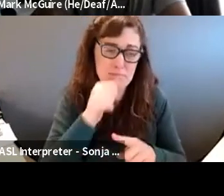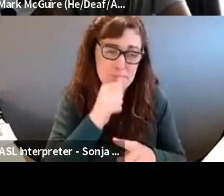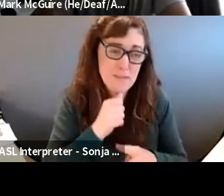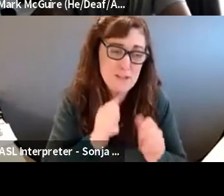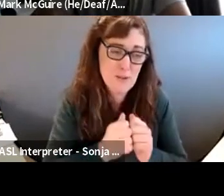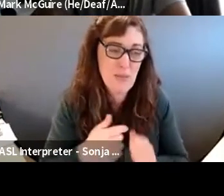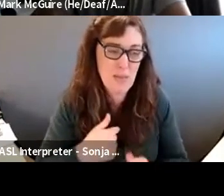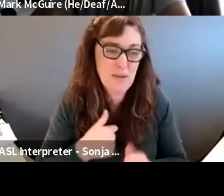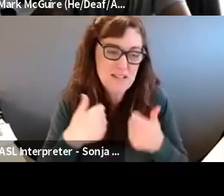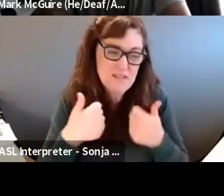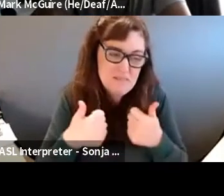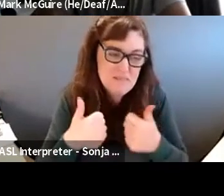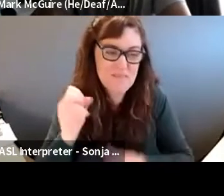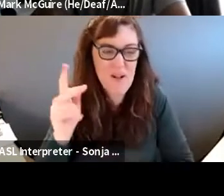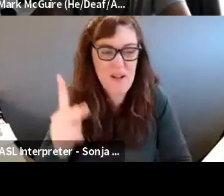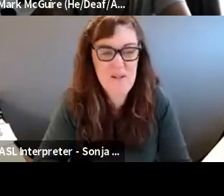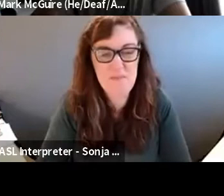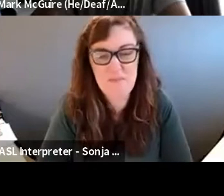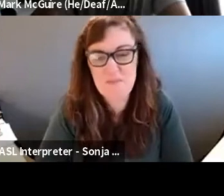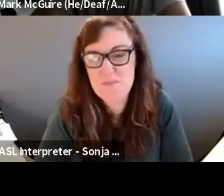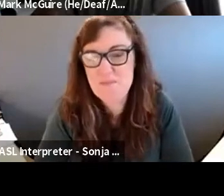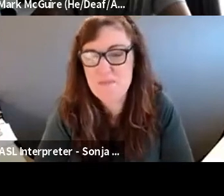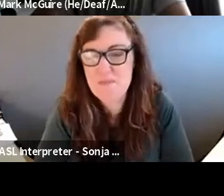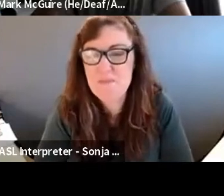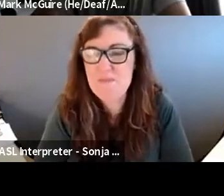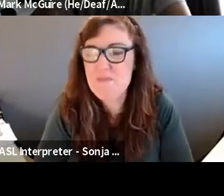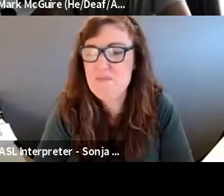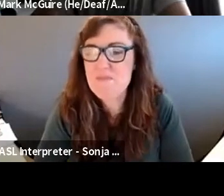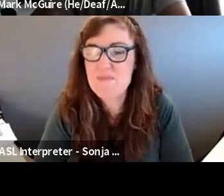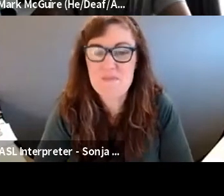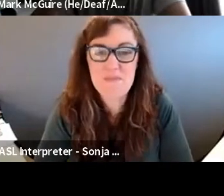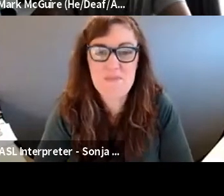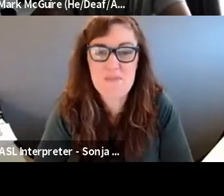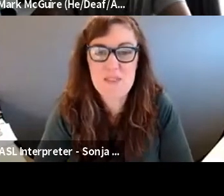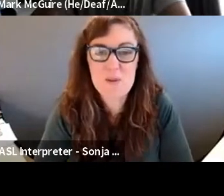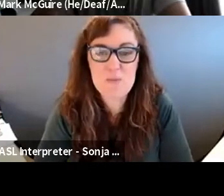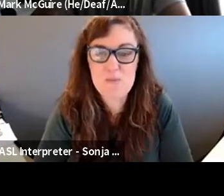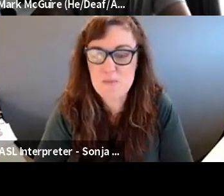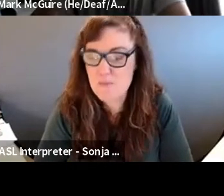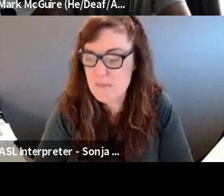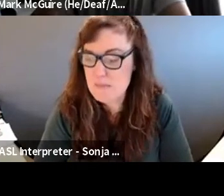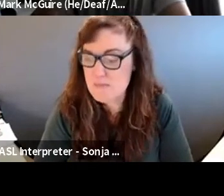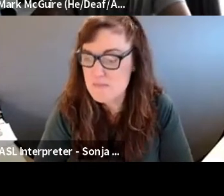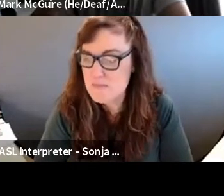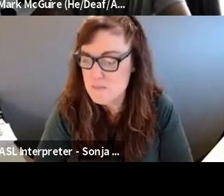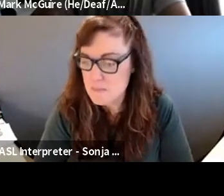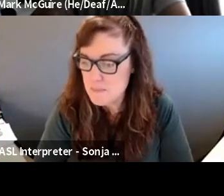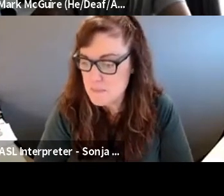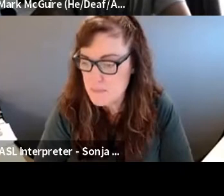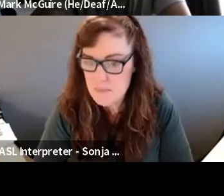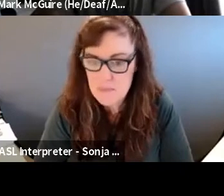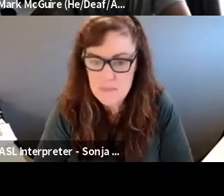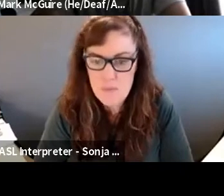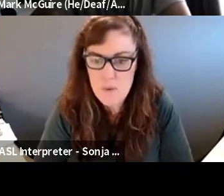will be fine. So give me 1 second. I'm going to share the screen. Let's see. And I do